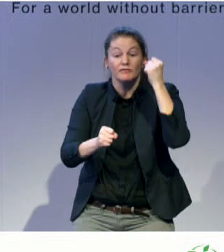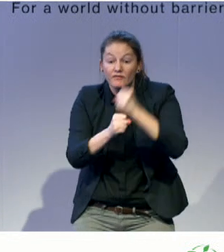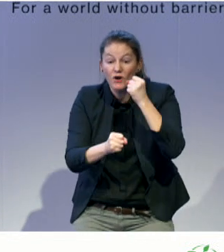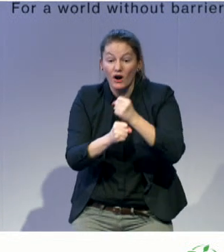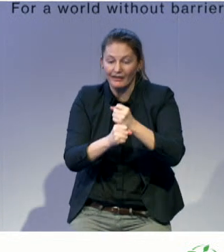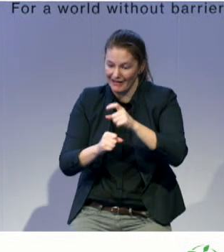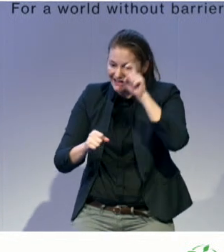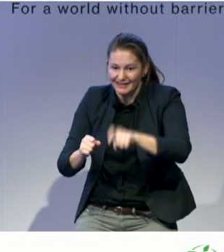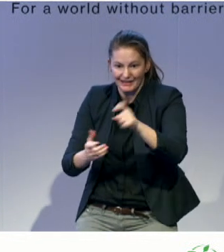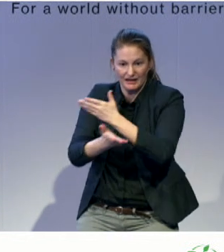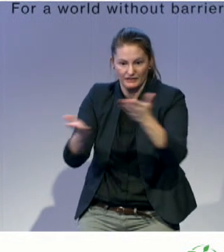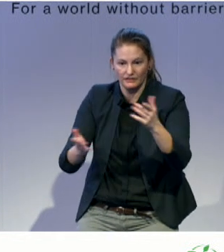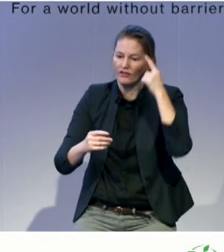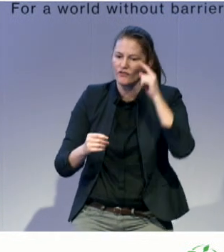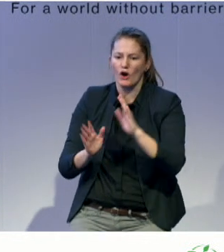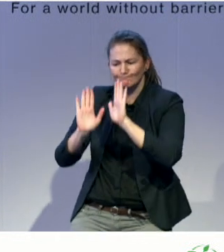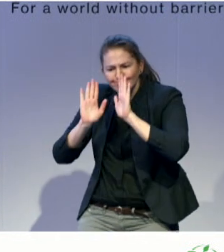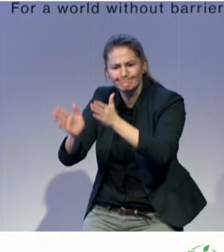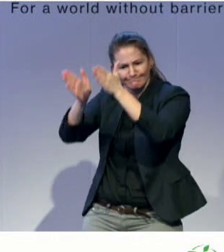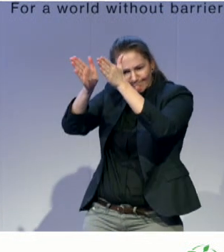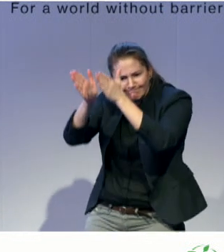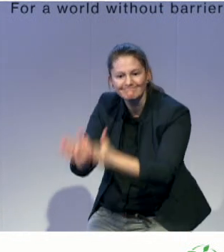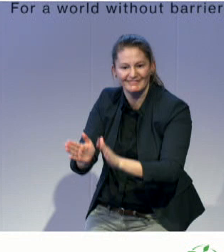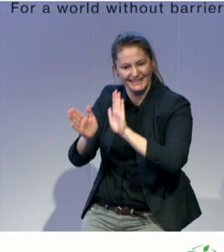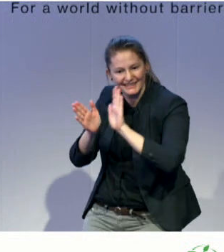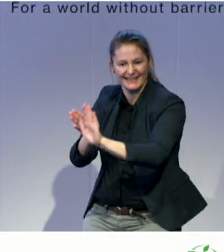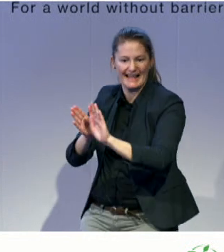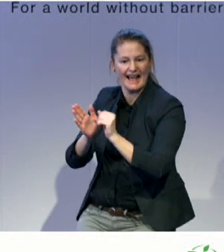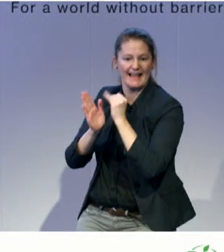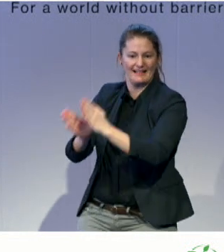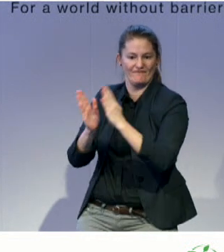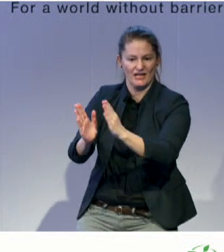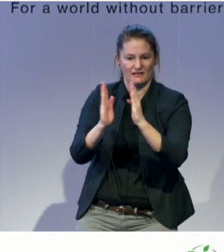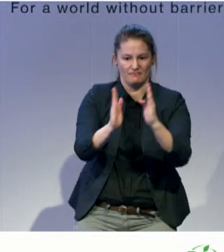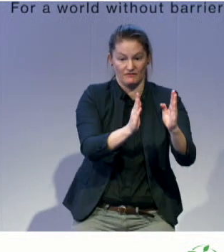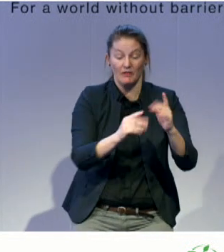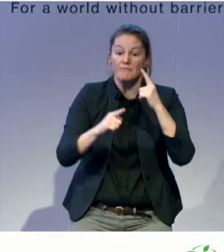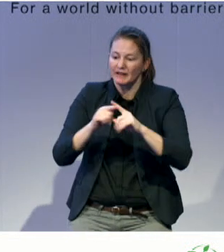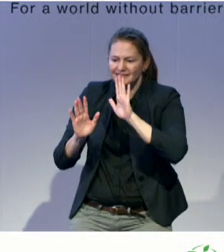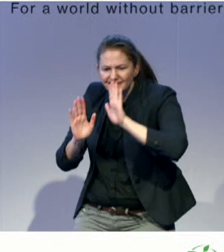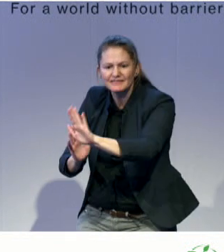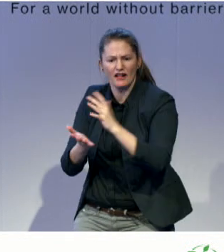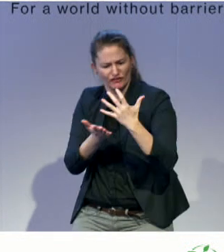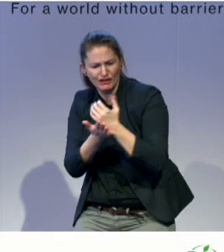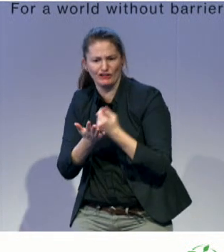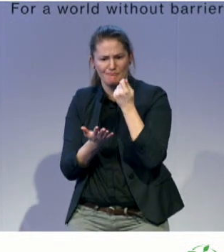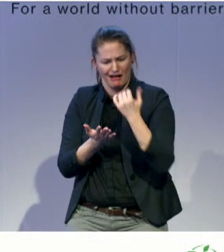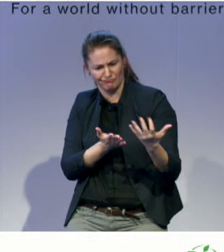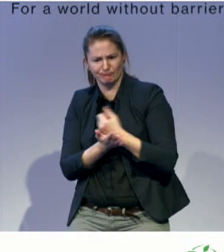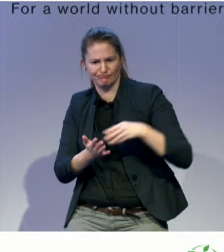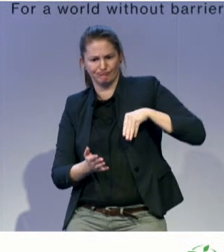of sustaining life and of meeting basic needs. But it is also the activity through which individuals affirm their own